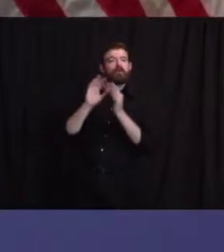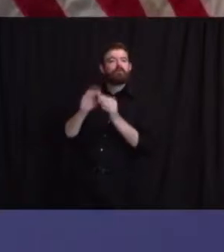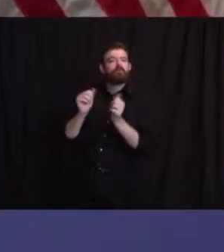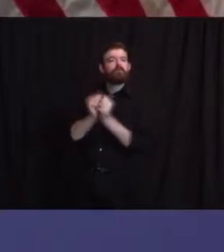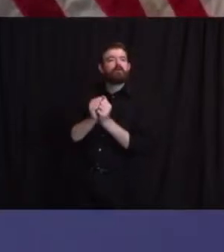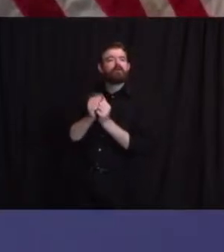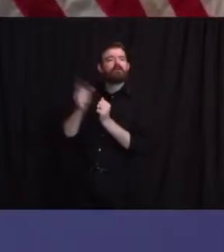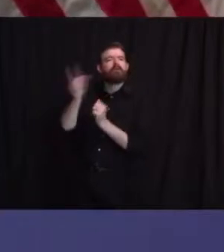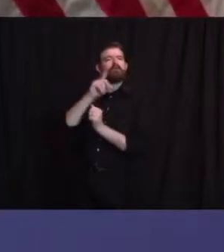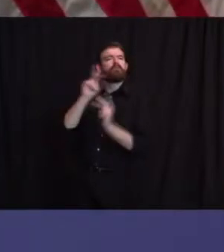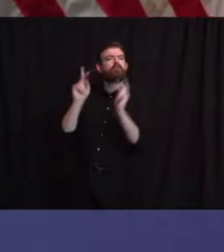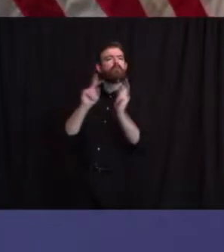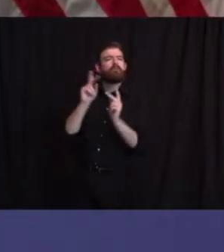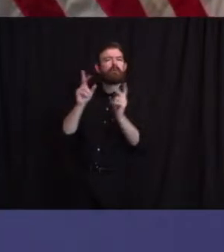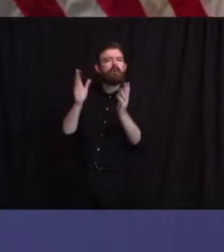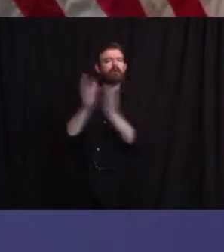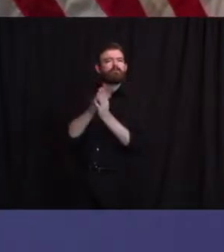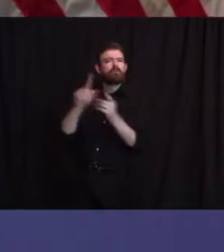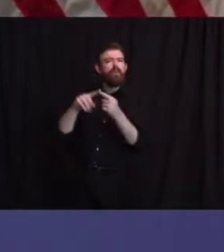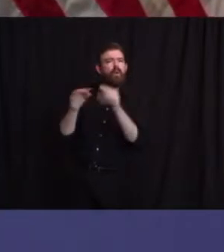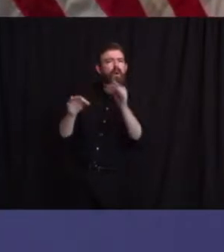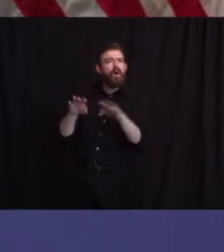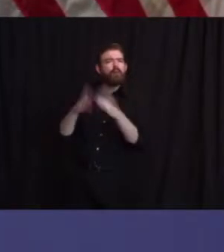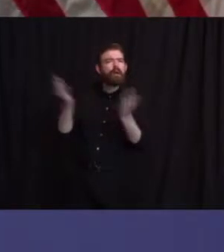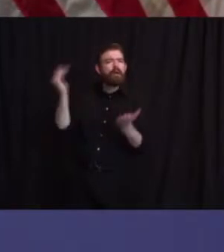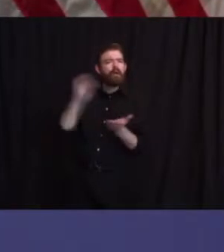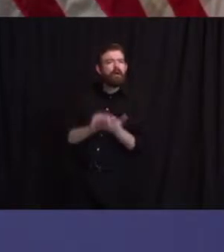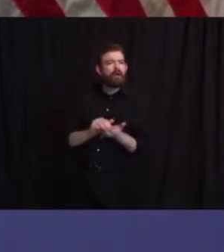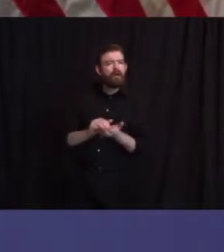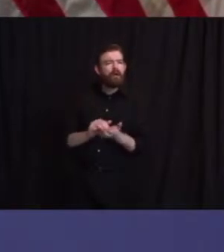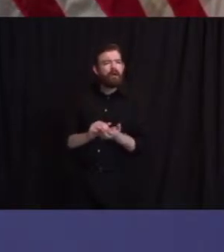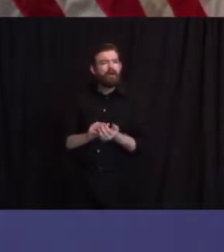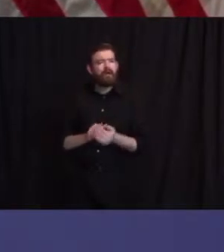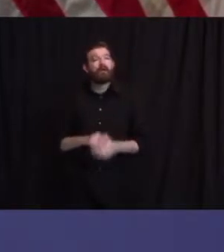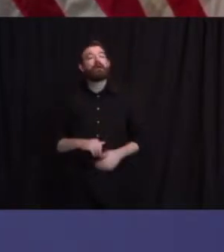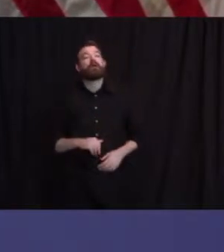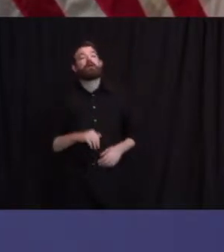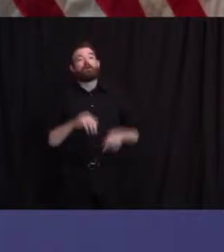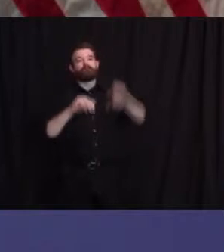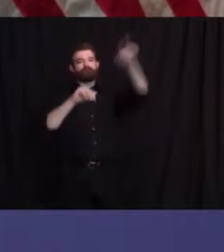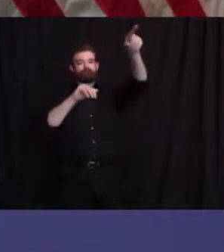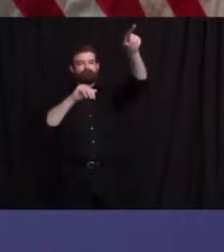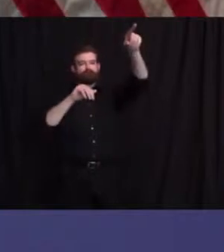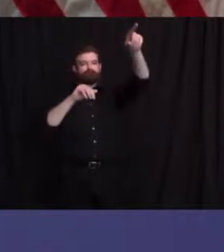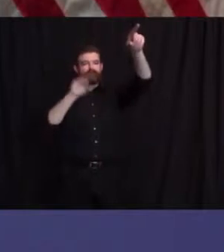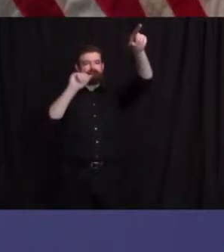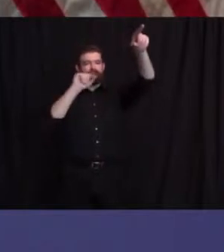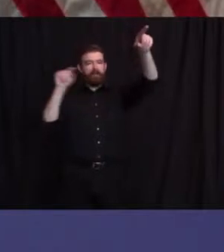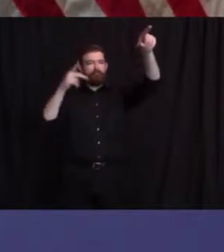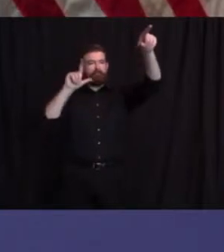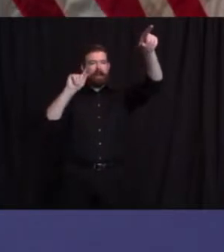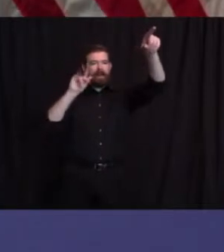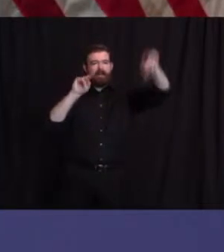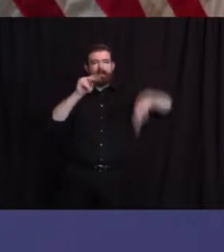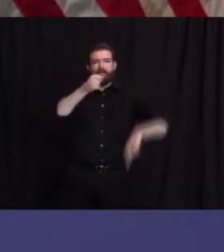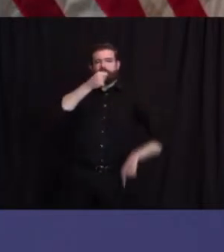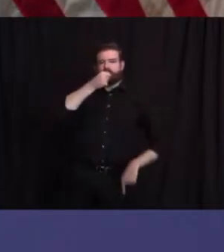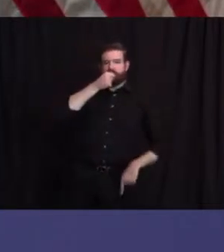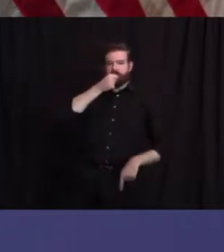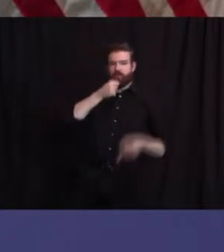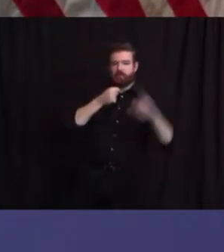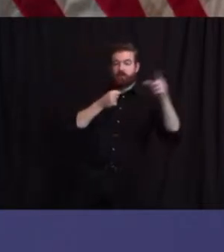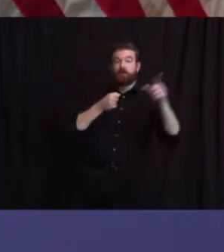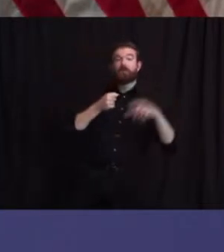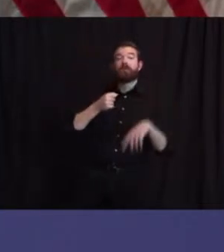be opening up. Matt? That's a question for the courts. We work with them regularly. They're part of the coronavirus